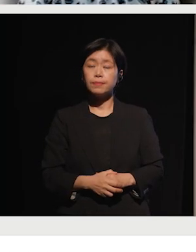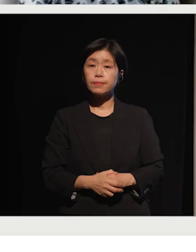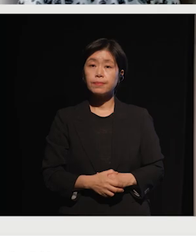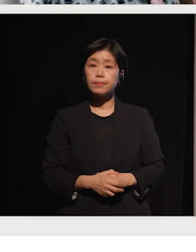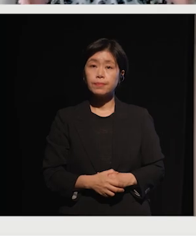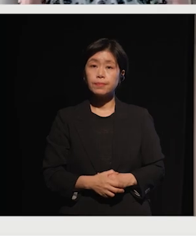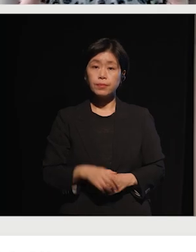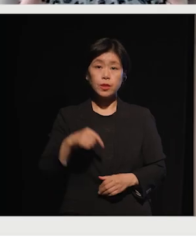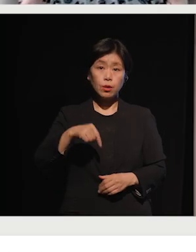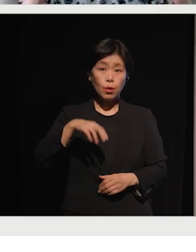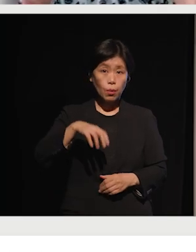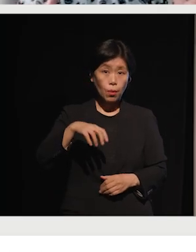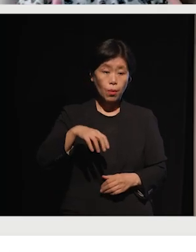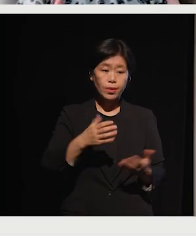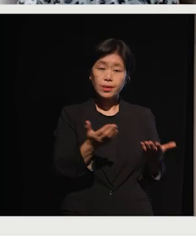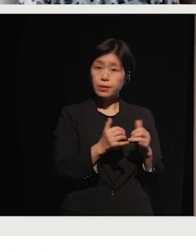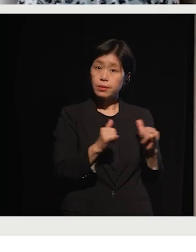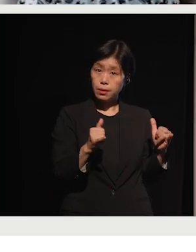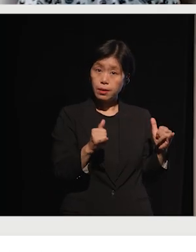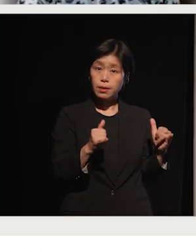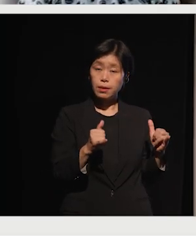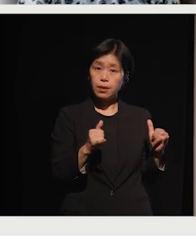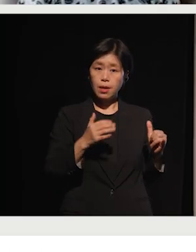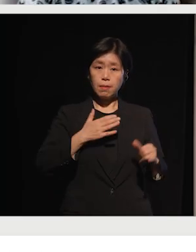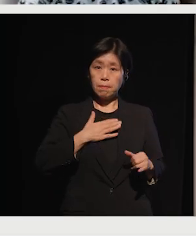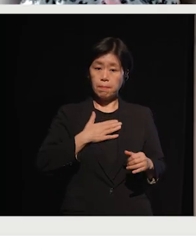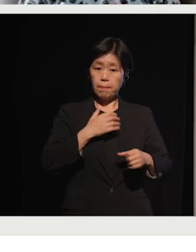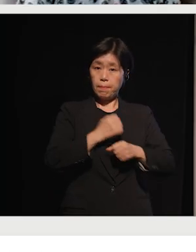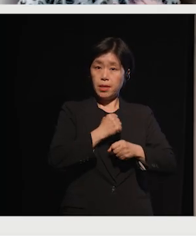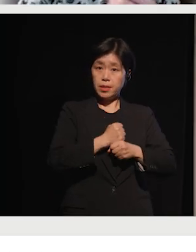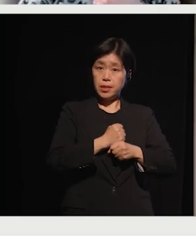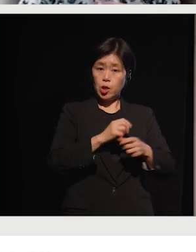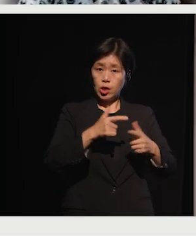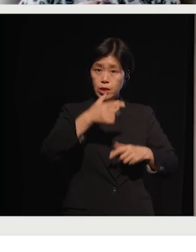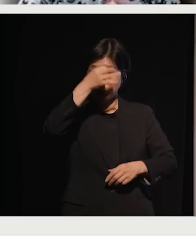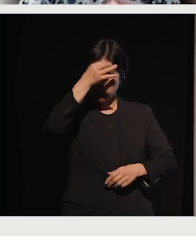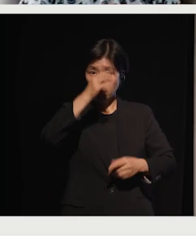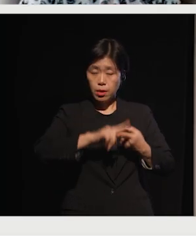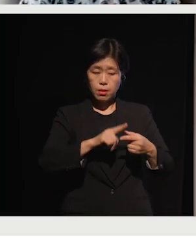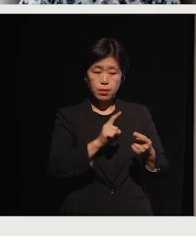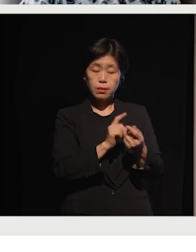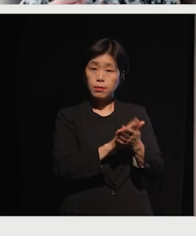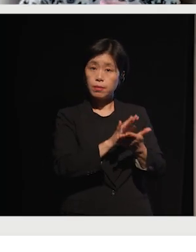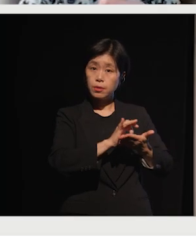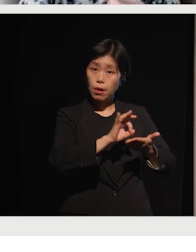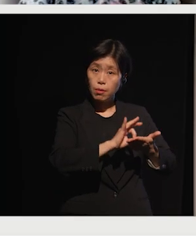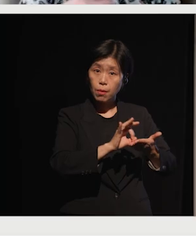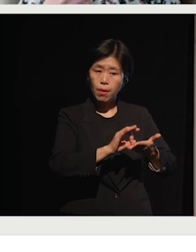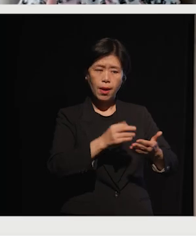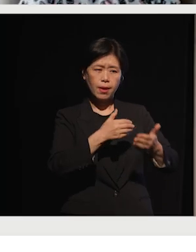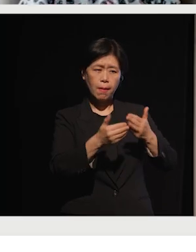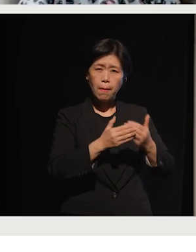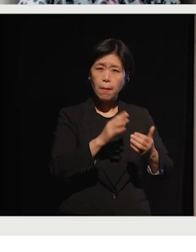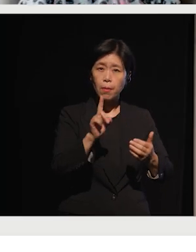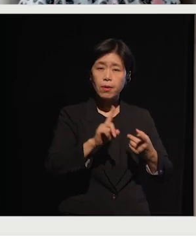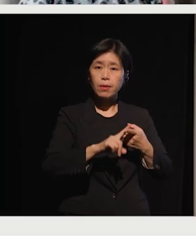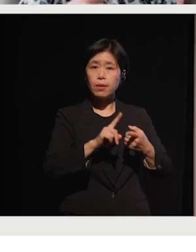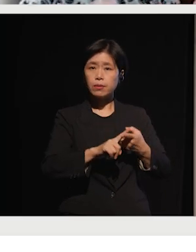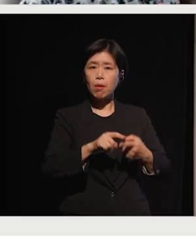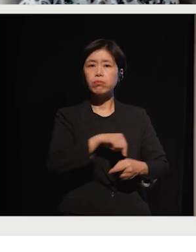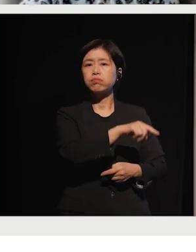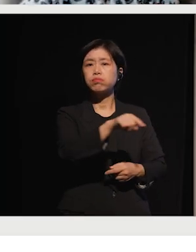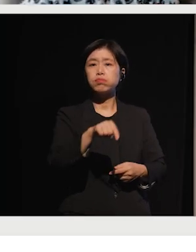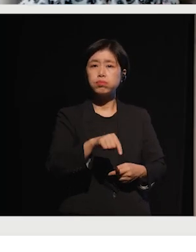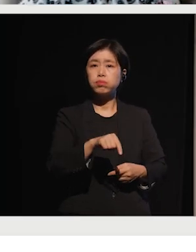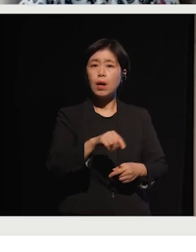Smithsonian colleagues can see in real time what it's like for someone to use or experience, whether